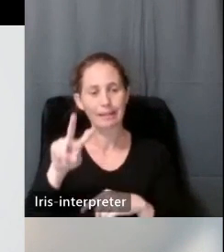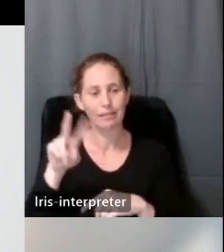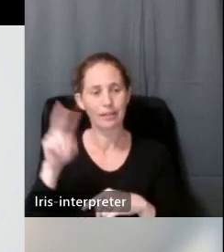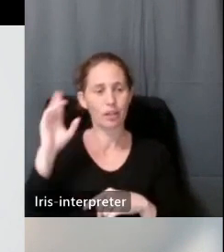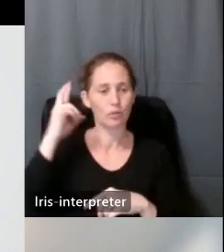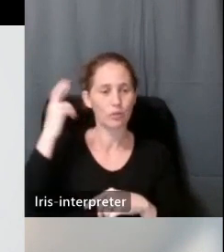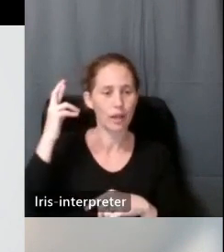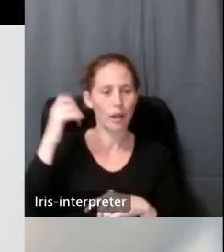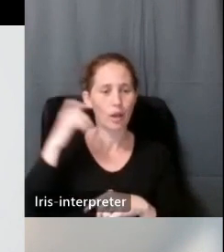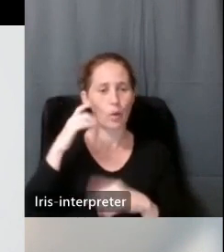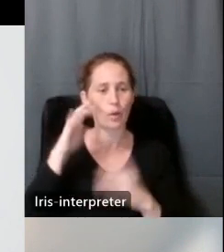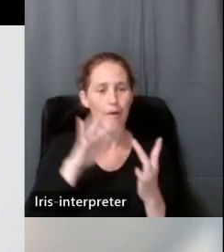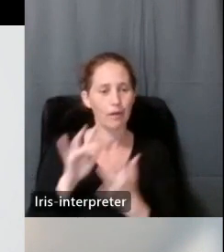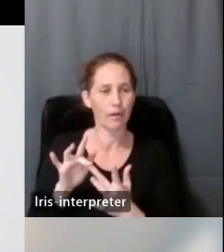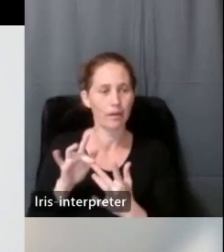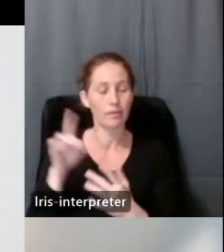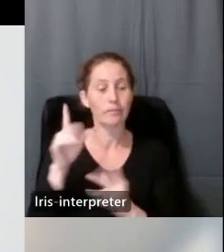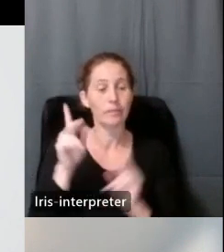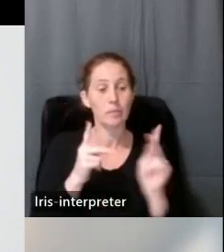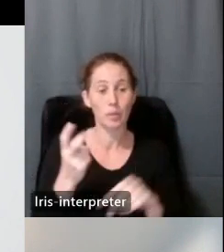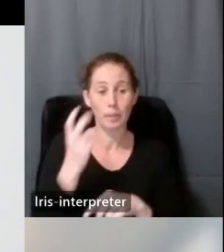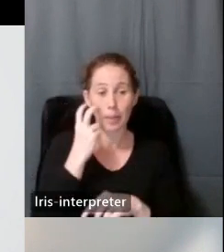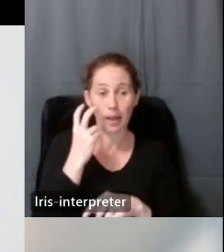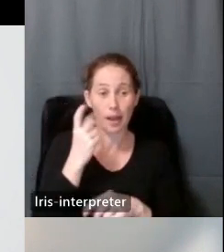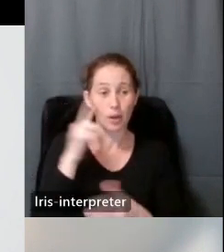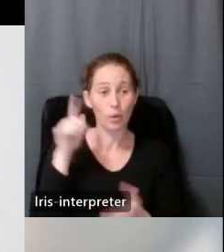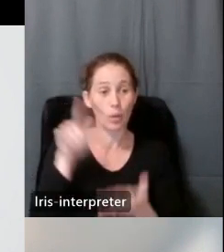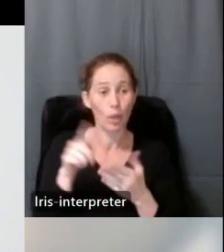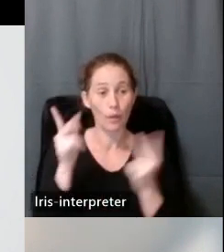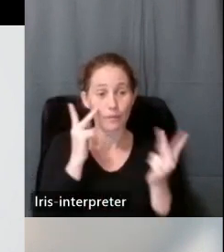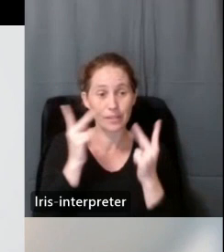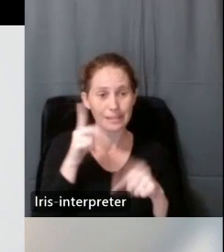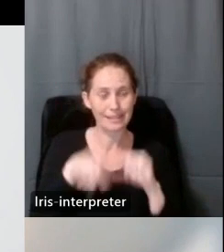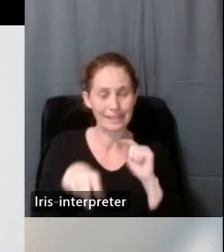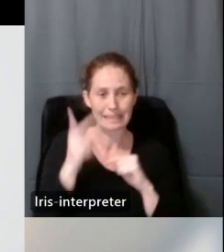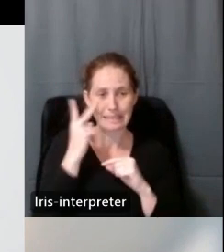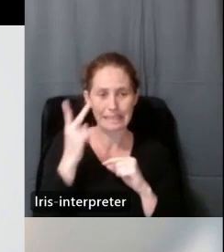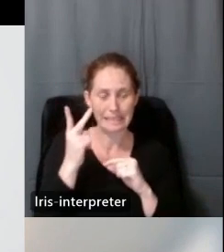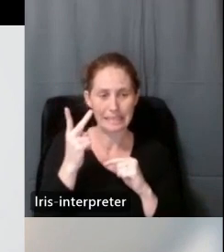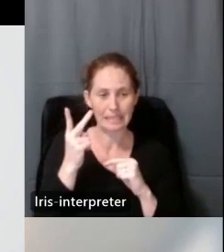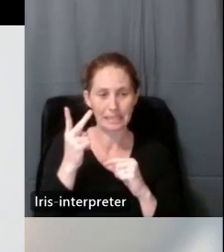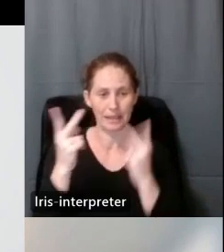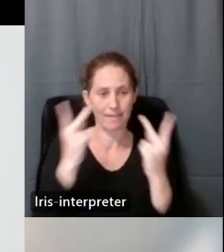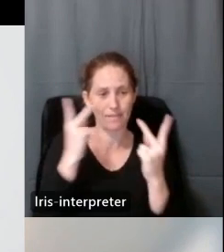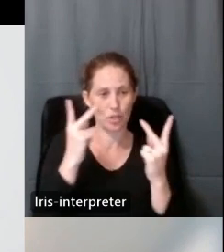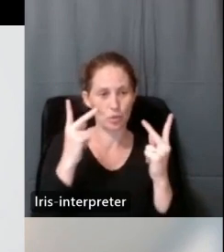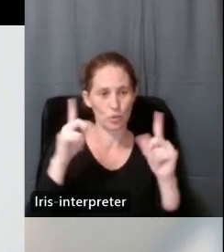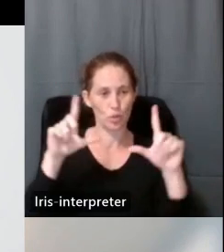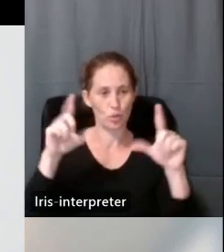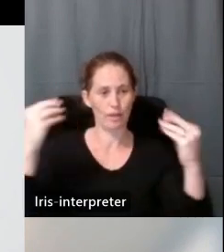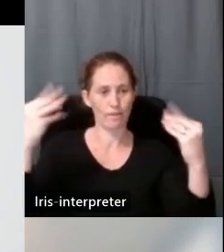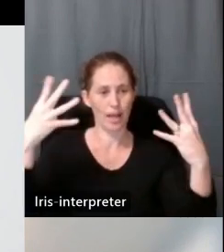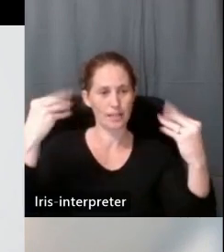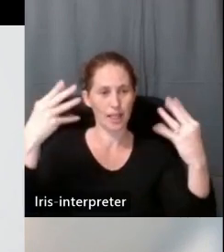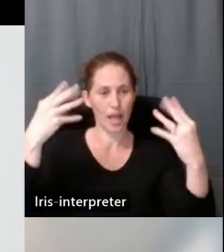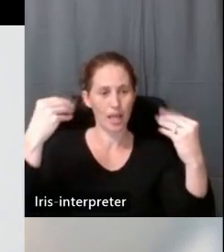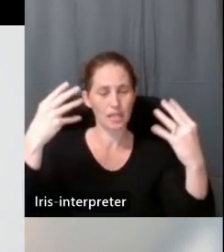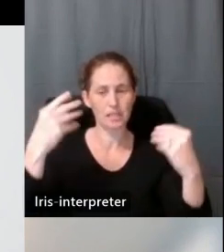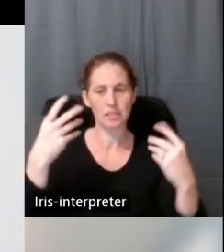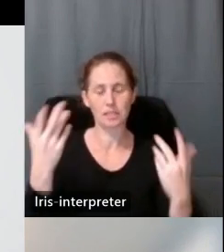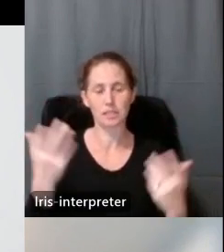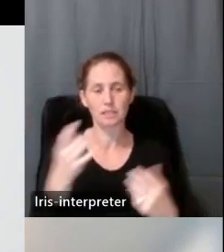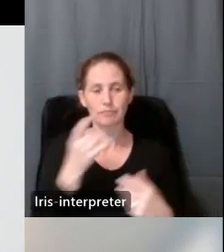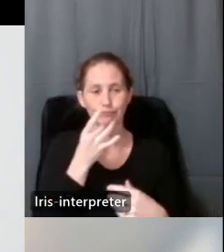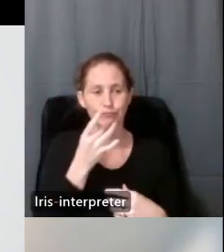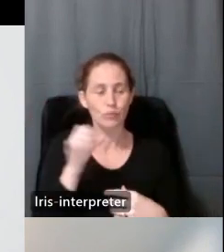the internet. People who are blind or have low vision cannot see visual cues such as flashing lights.